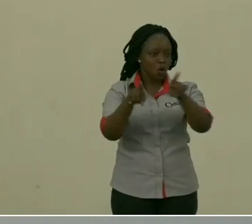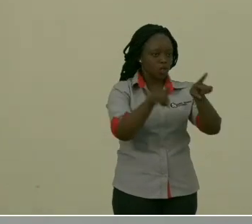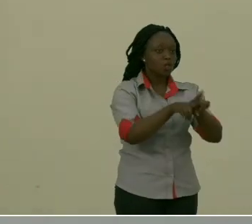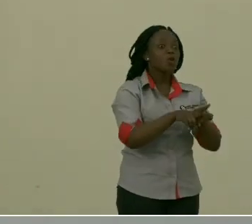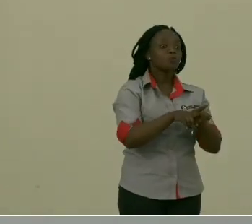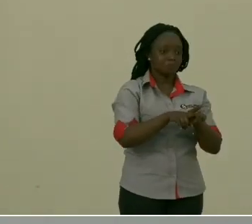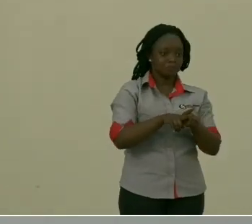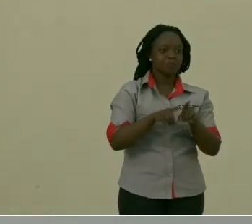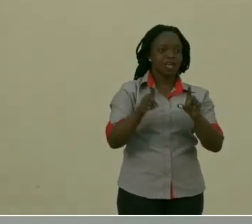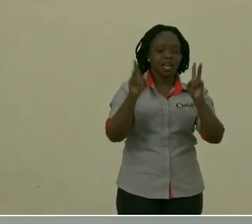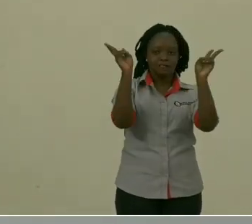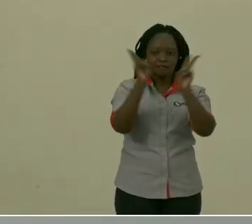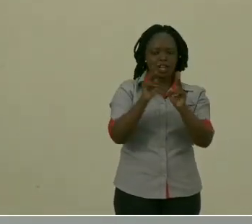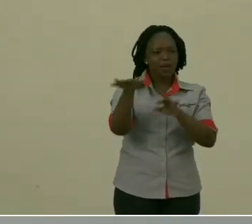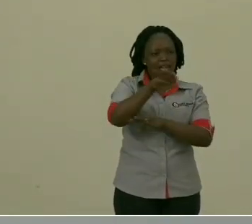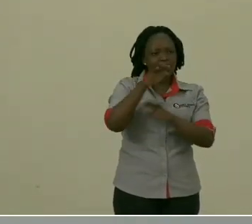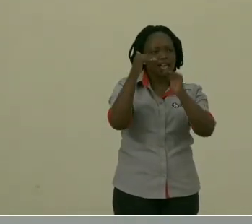of equity,